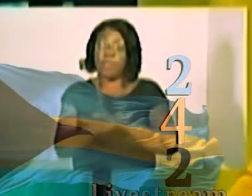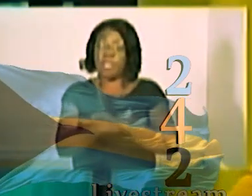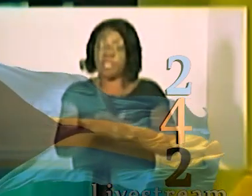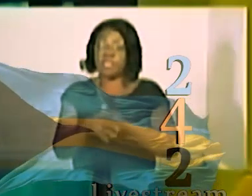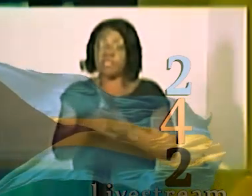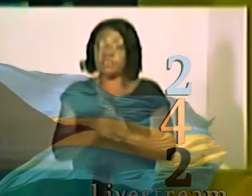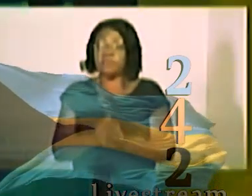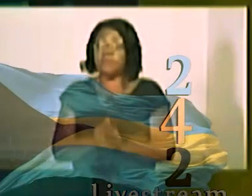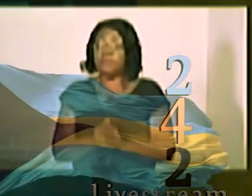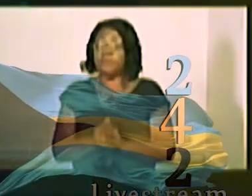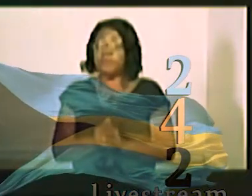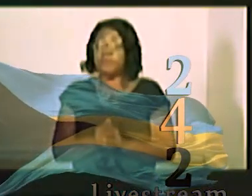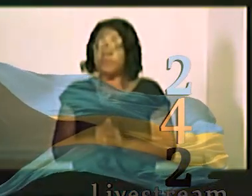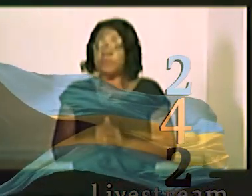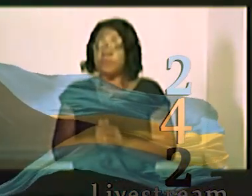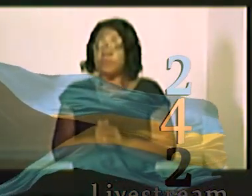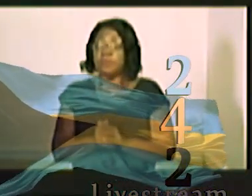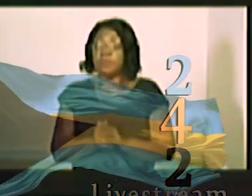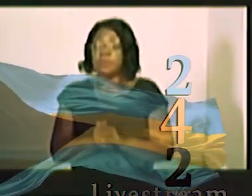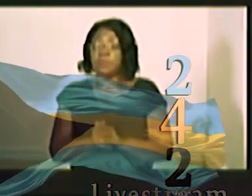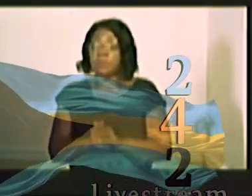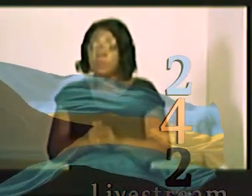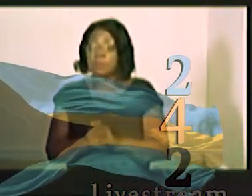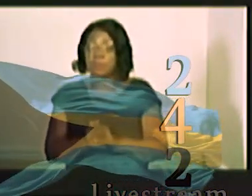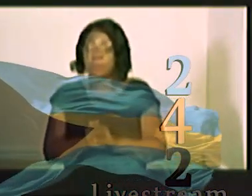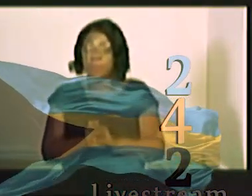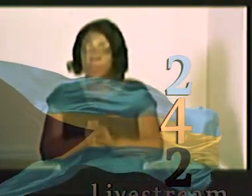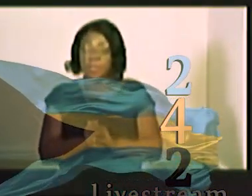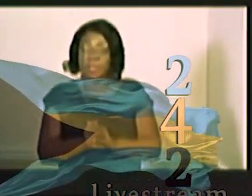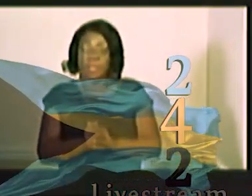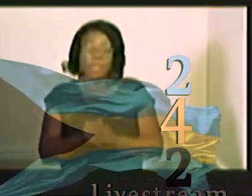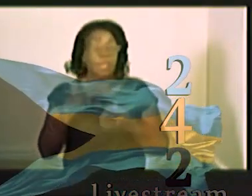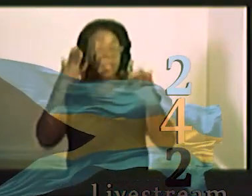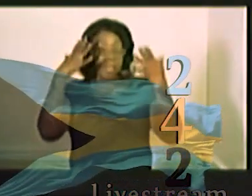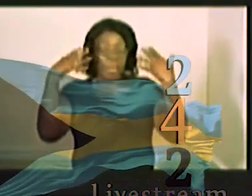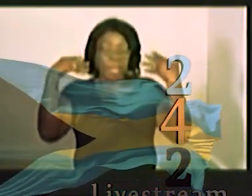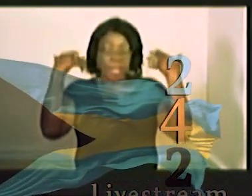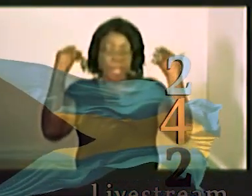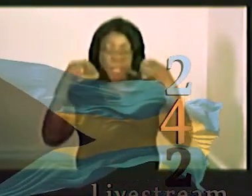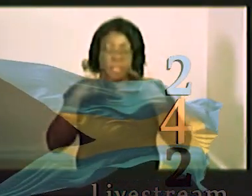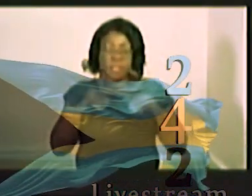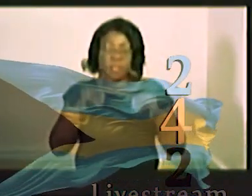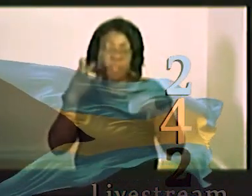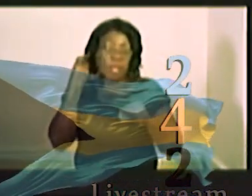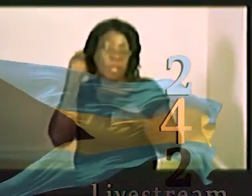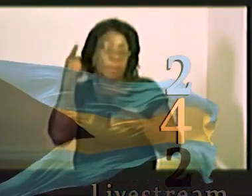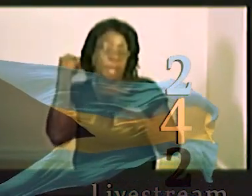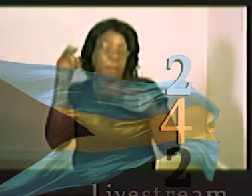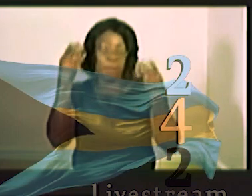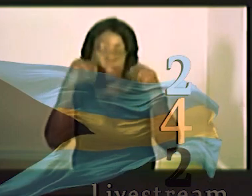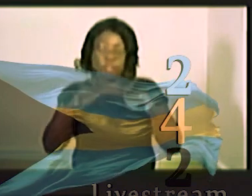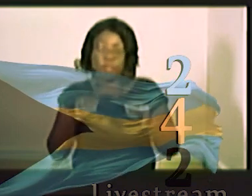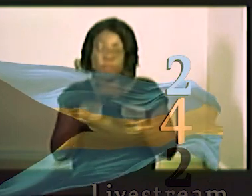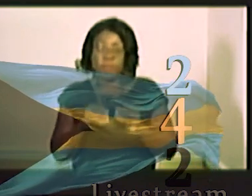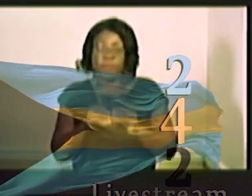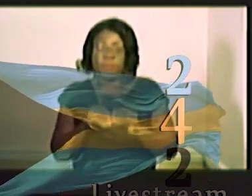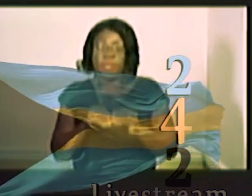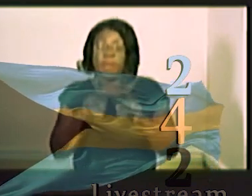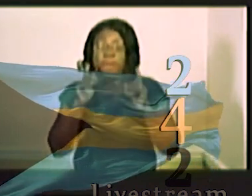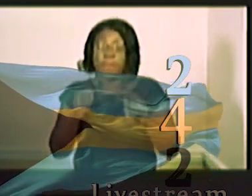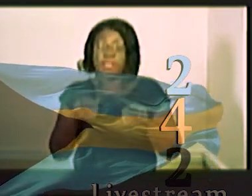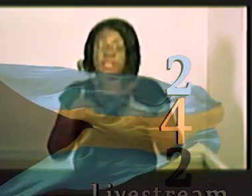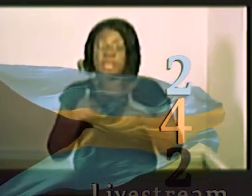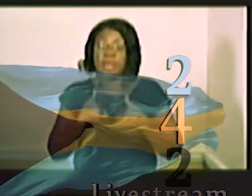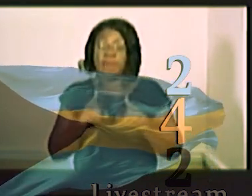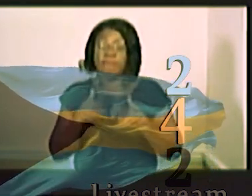Okay, thank you. We know that these hair salons and the barber shops are being required to have a certification from the